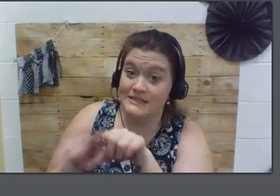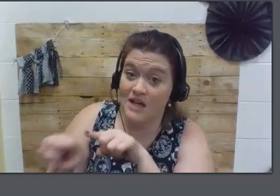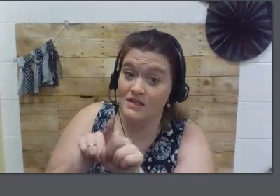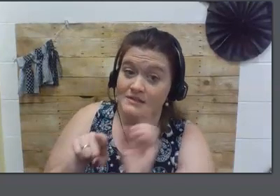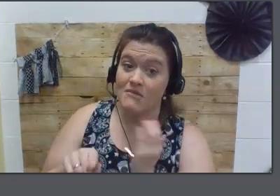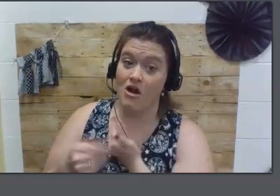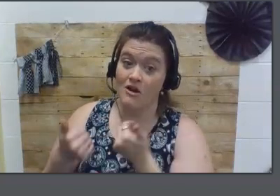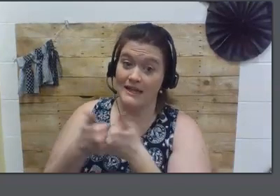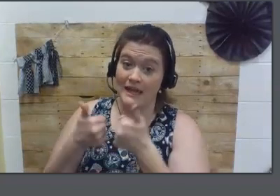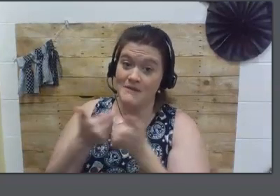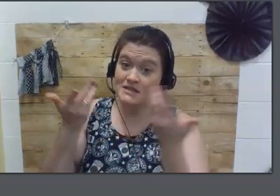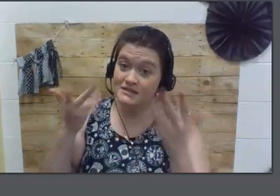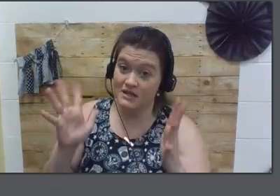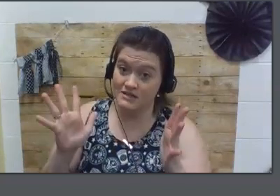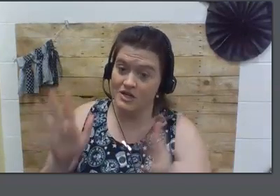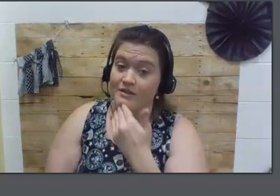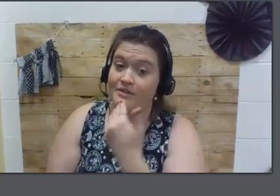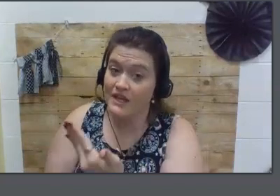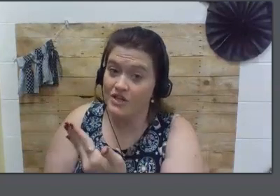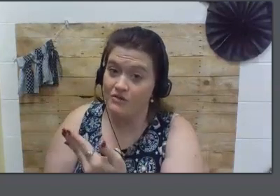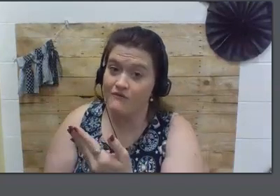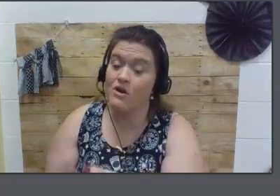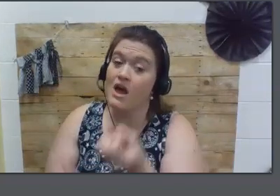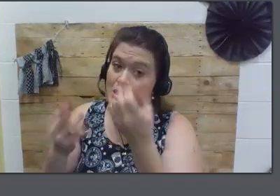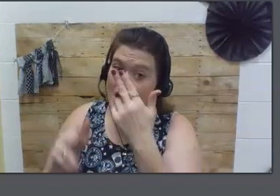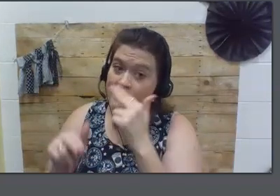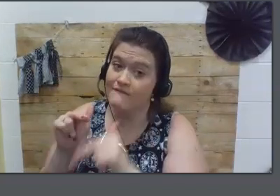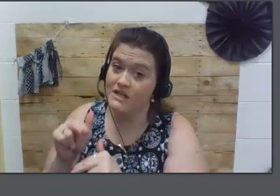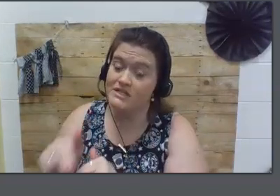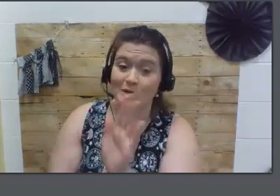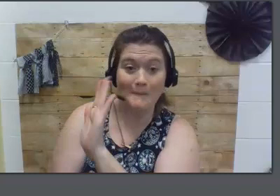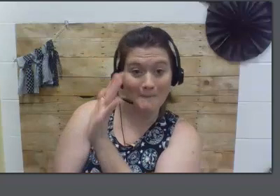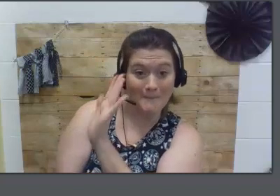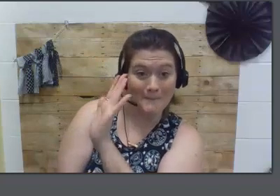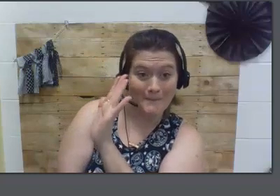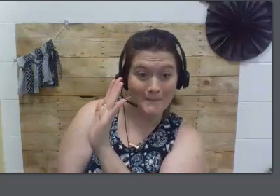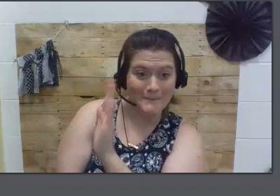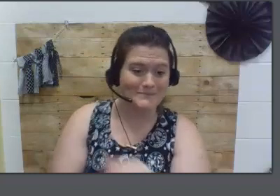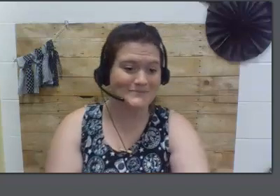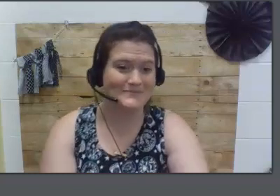Fox in socks, our game is done, sir. Thank you for a lot of fun, sir.